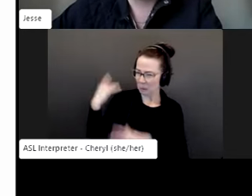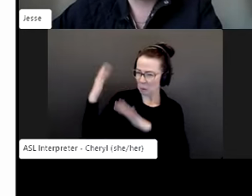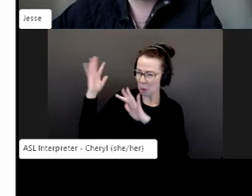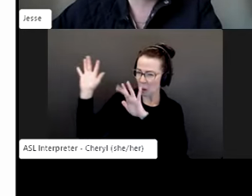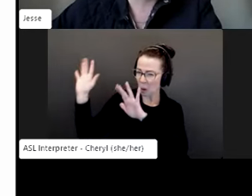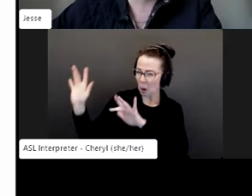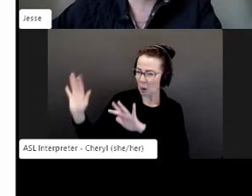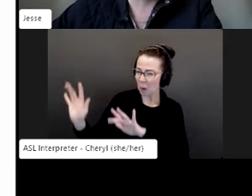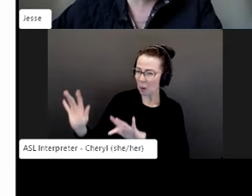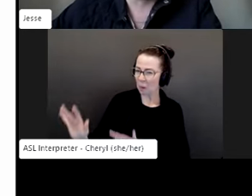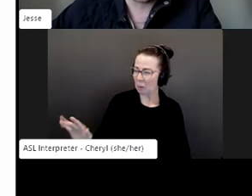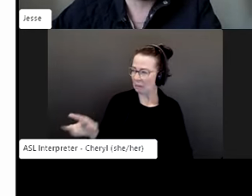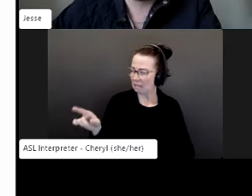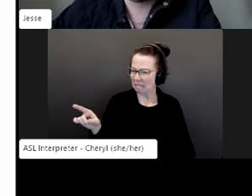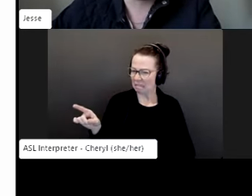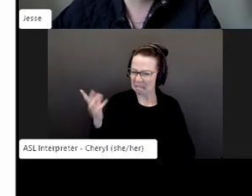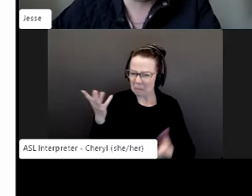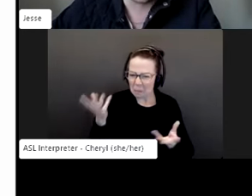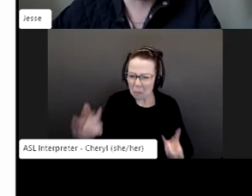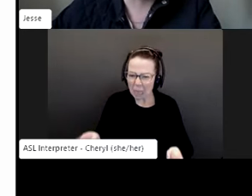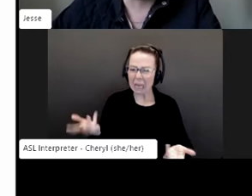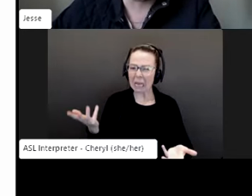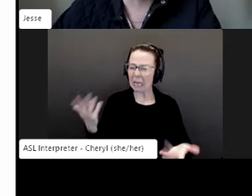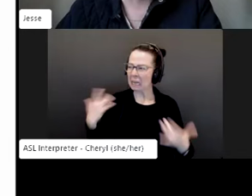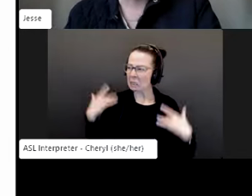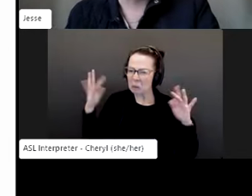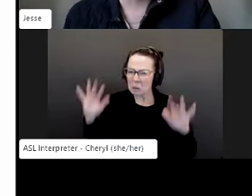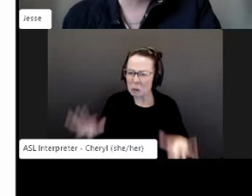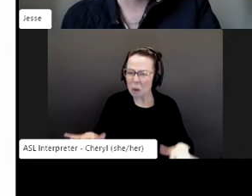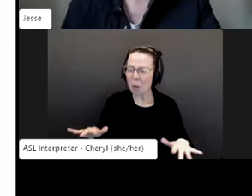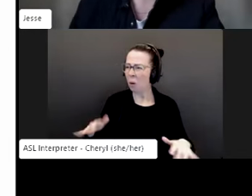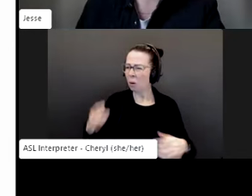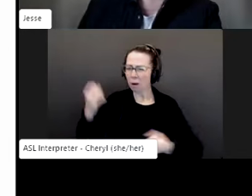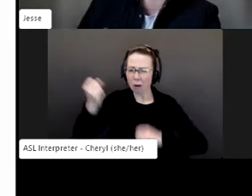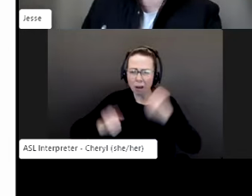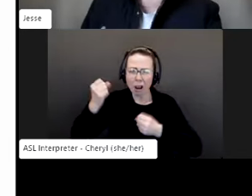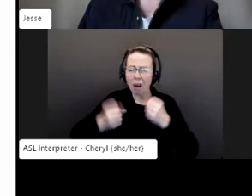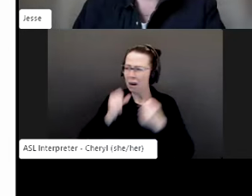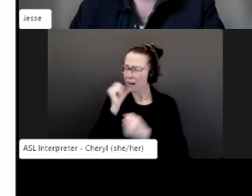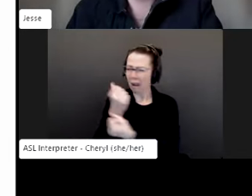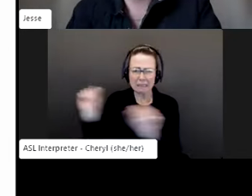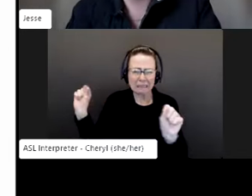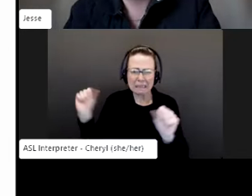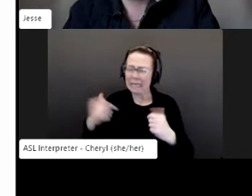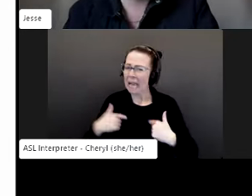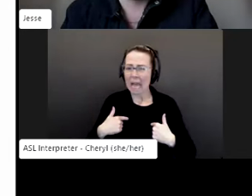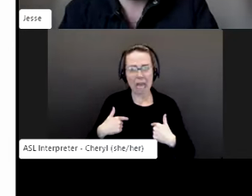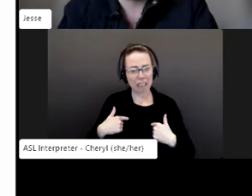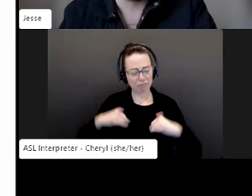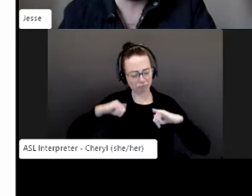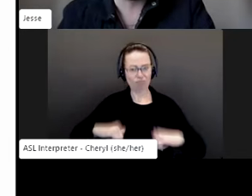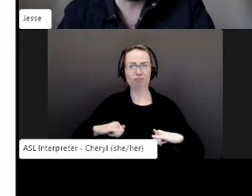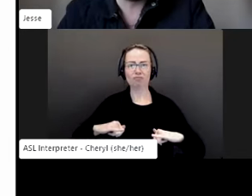it's a very unpleasant, wet, heavy snow. The roads are incredibly treacherous. This is the kind of day where I